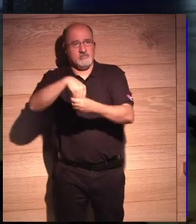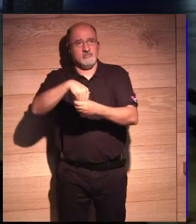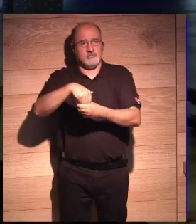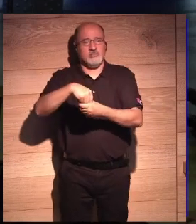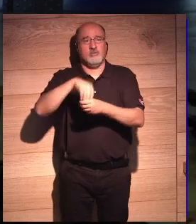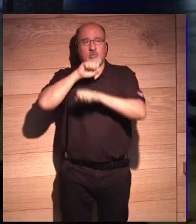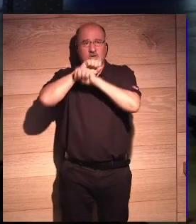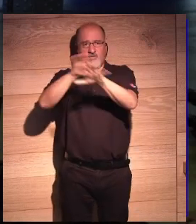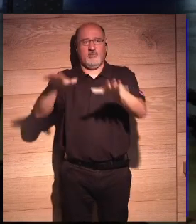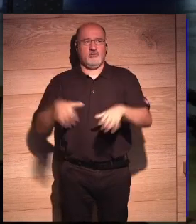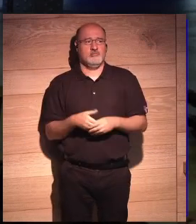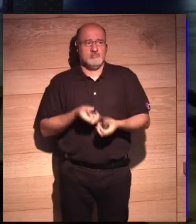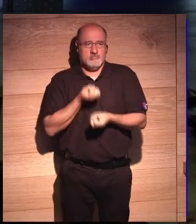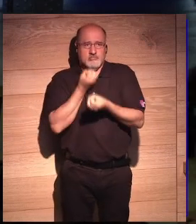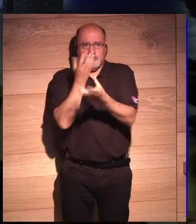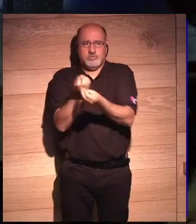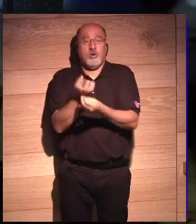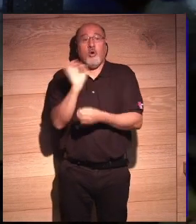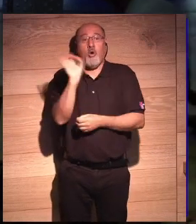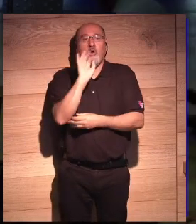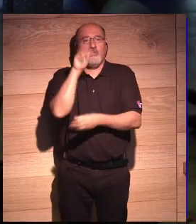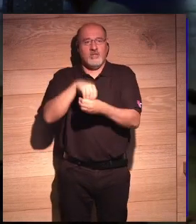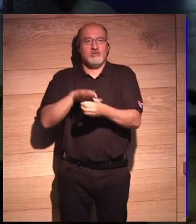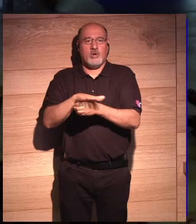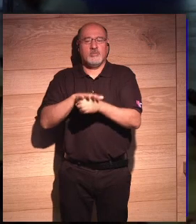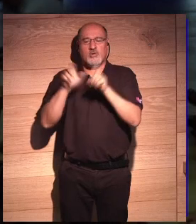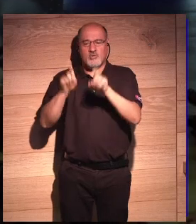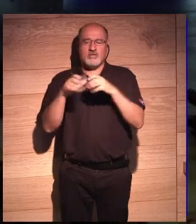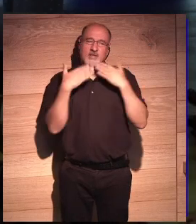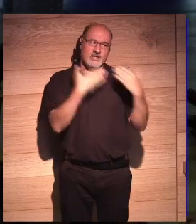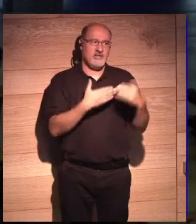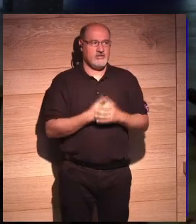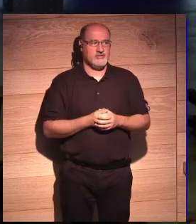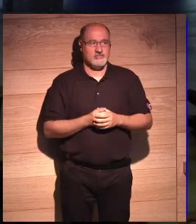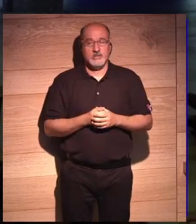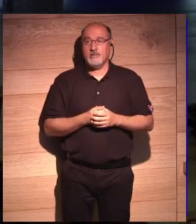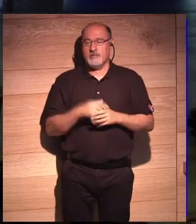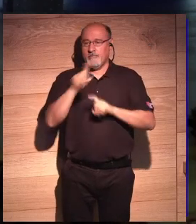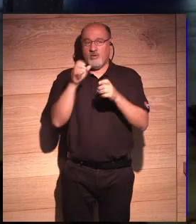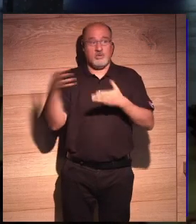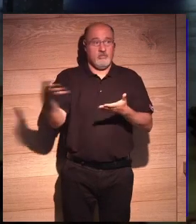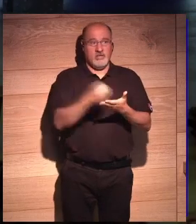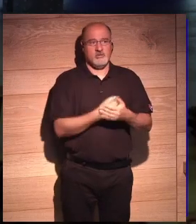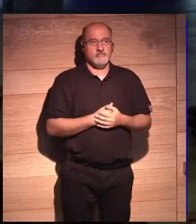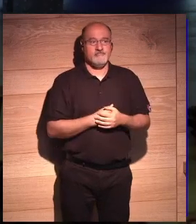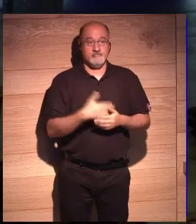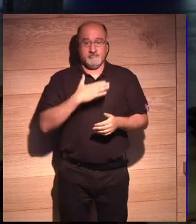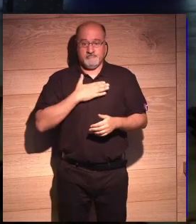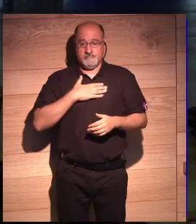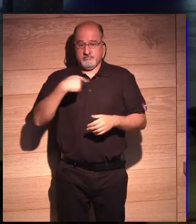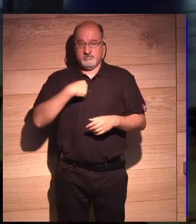also thinking about these contents related to information and education? Thank you. Well, this is a question for all of